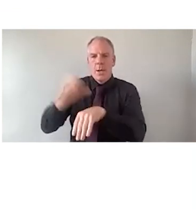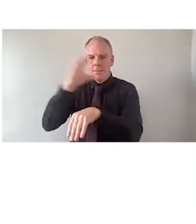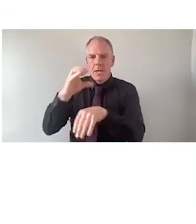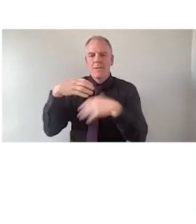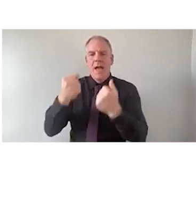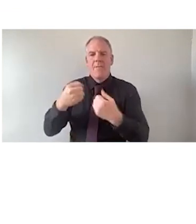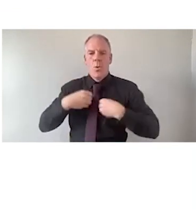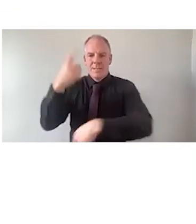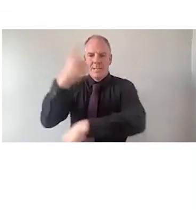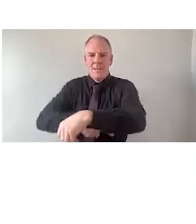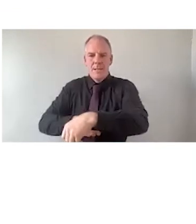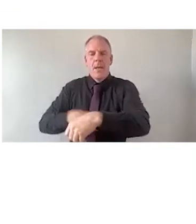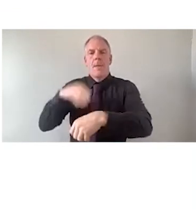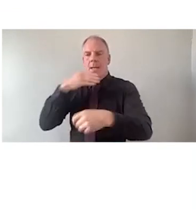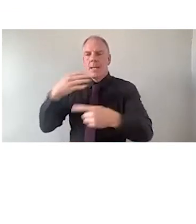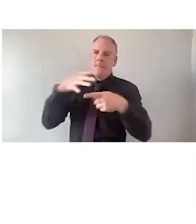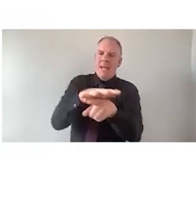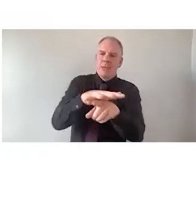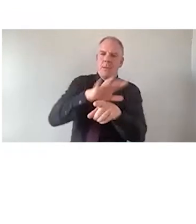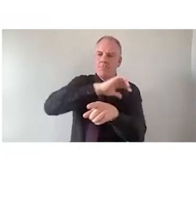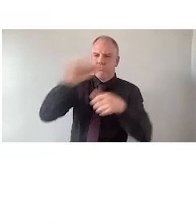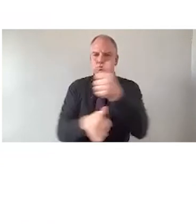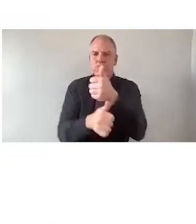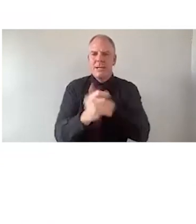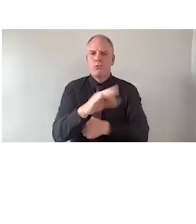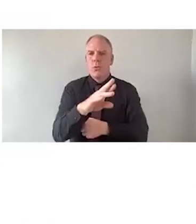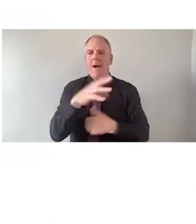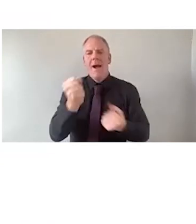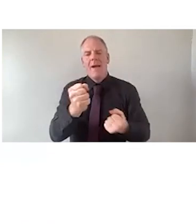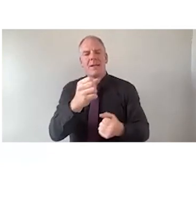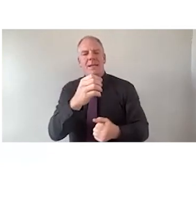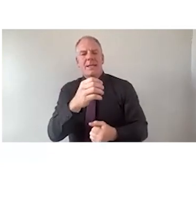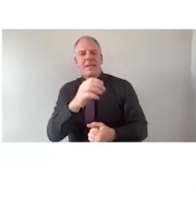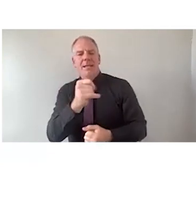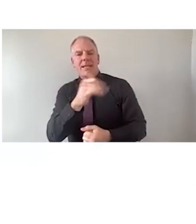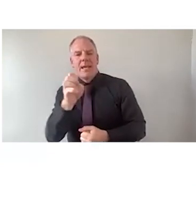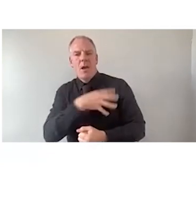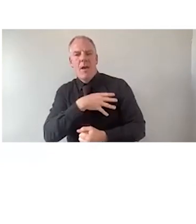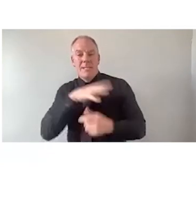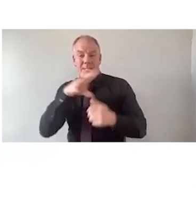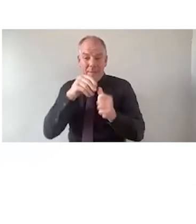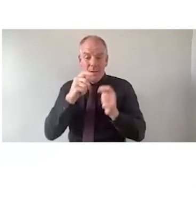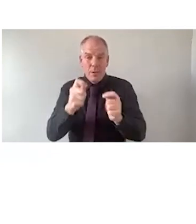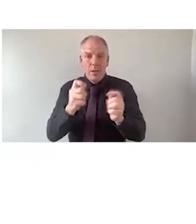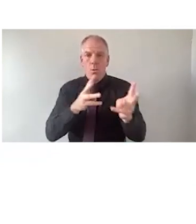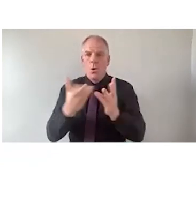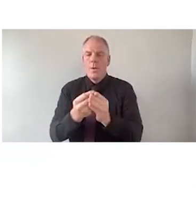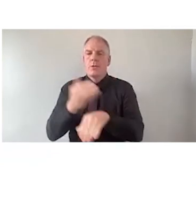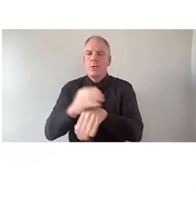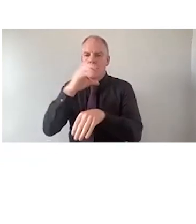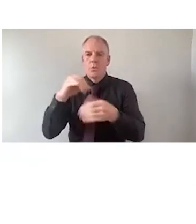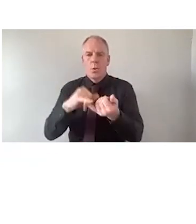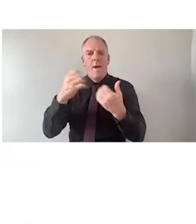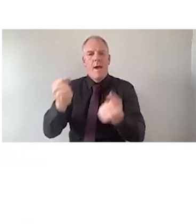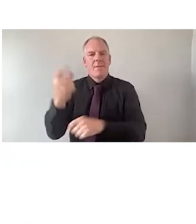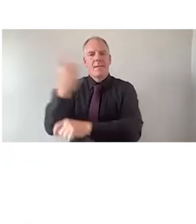or coming in. So it's actually mainstreaming within that network that they are case officers, but case officers who would be specifically trained to work with job seekers with a disability.